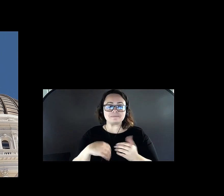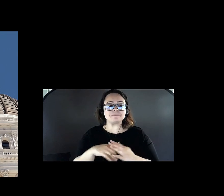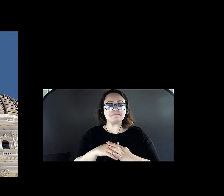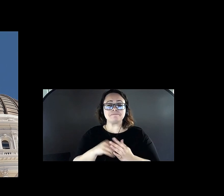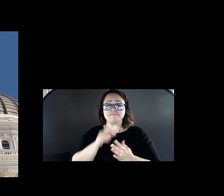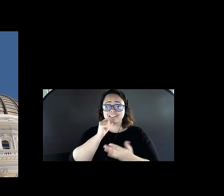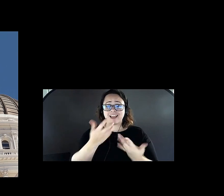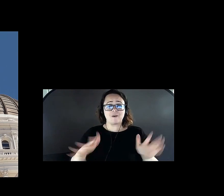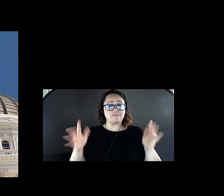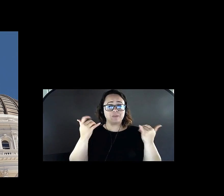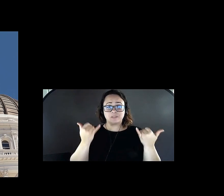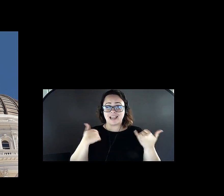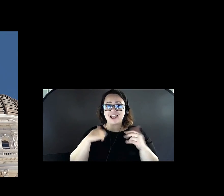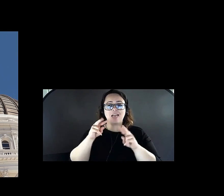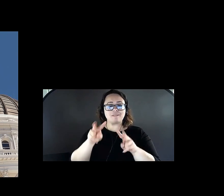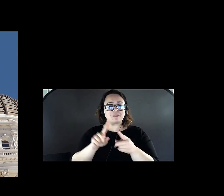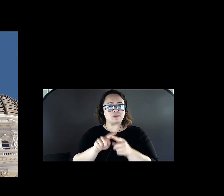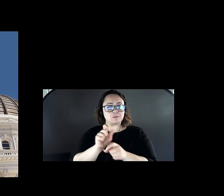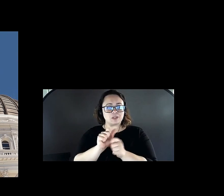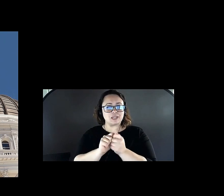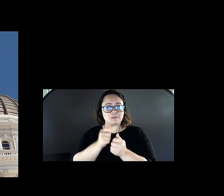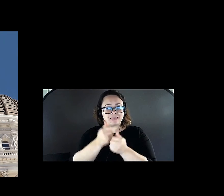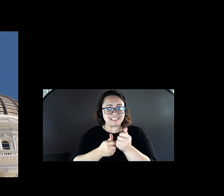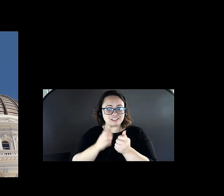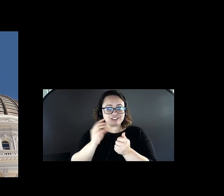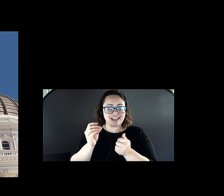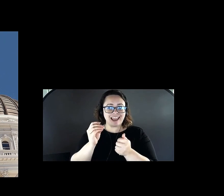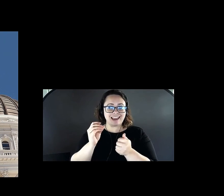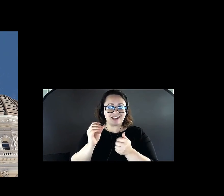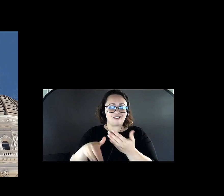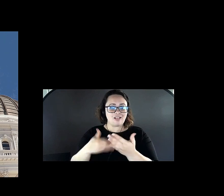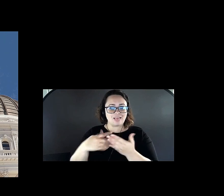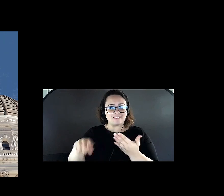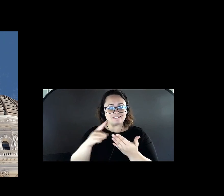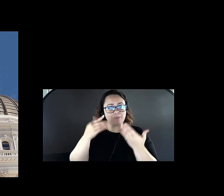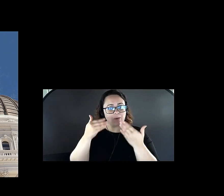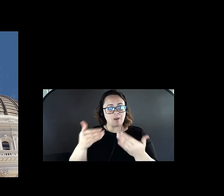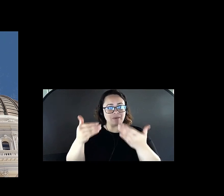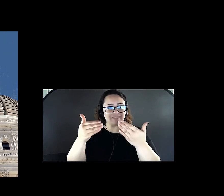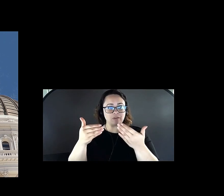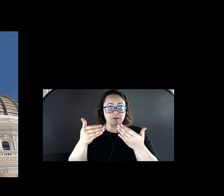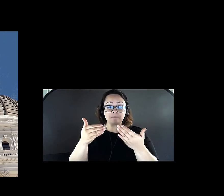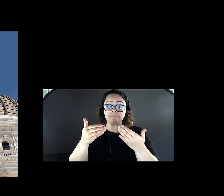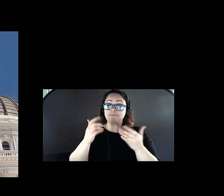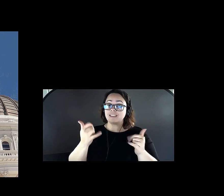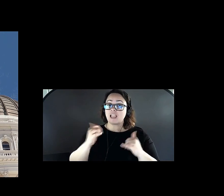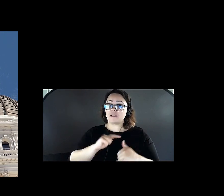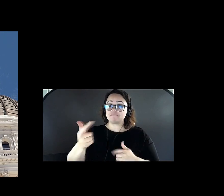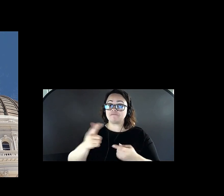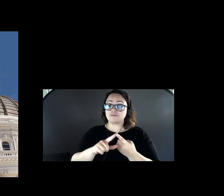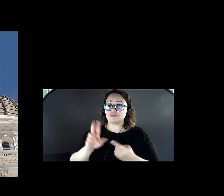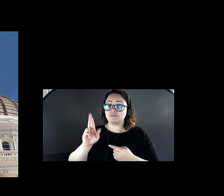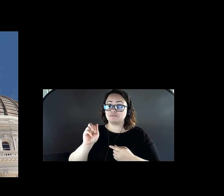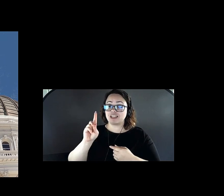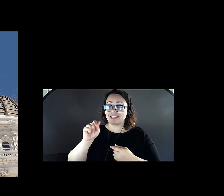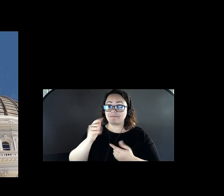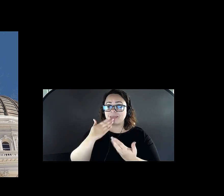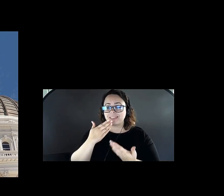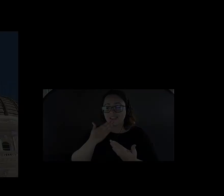I look forward to working with each and every one of you going forward. With that, I will turn over to Brenda. Thank you,